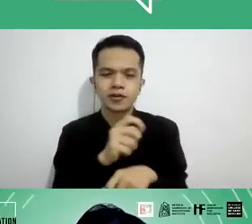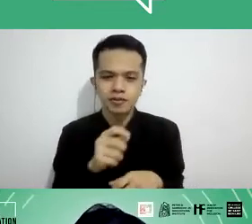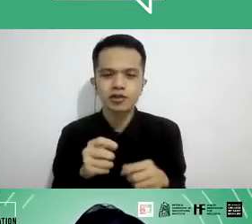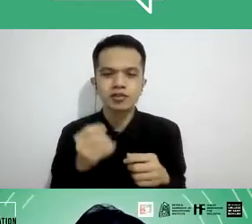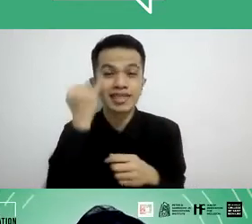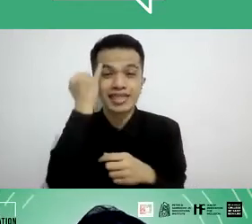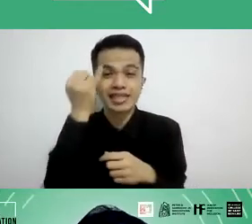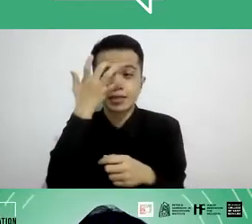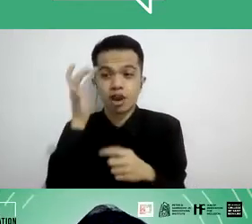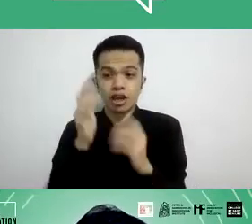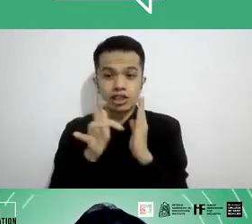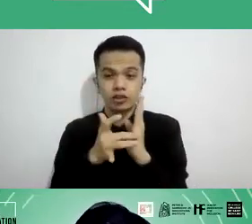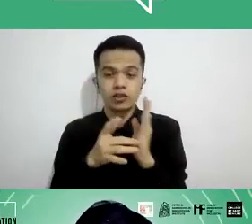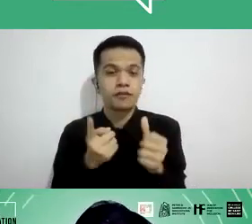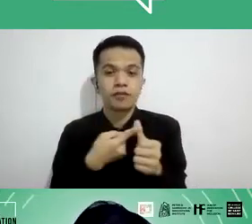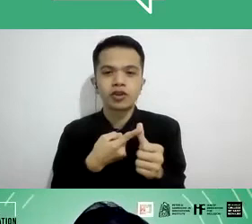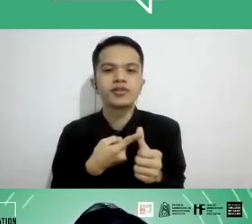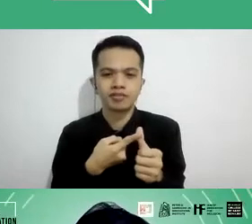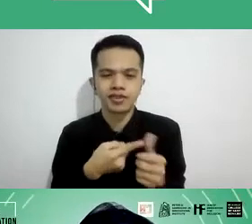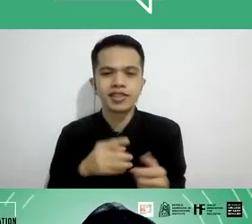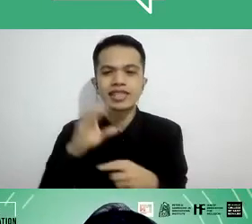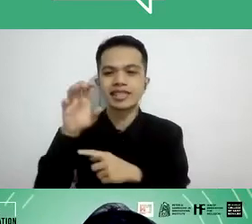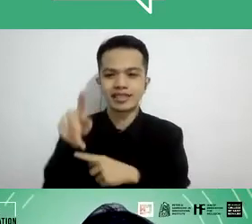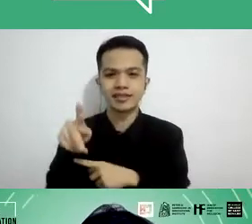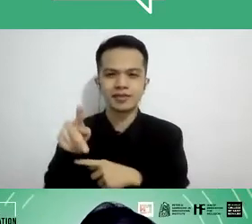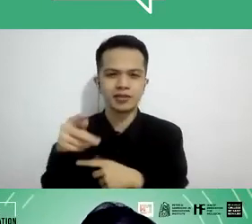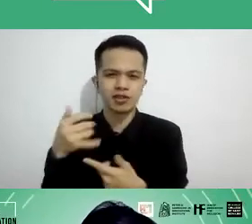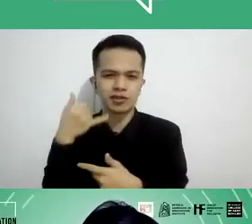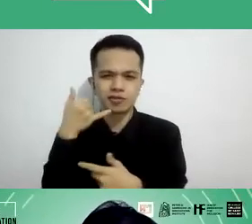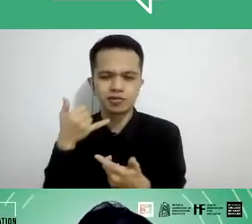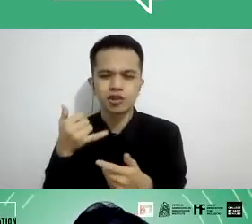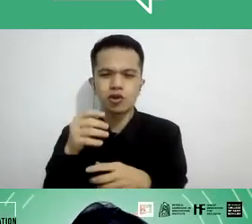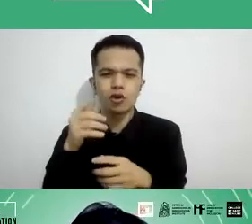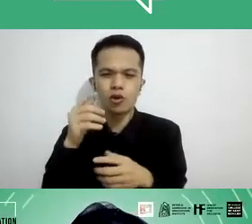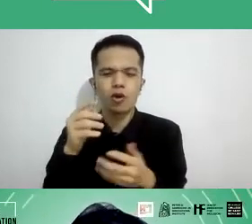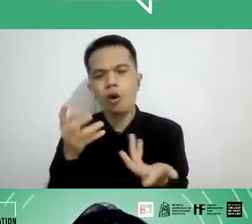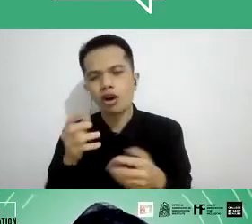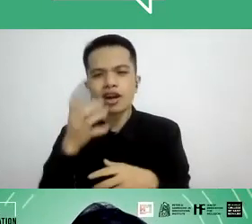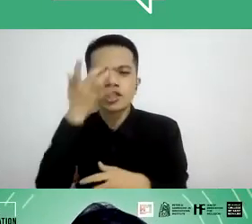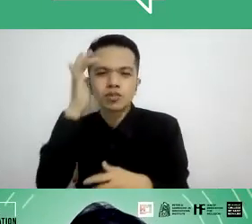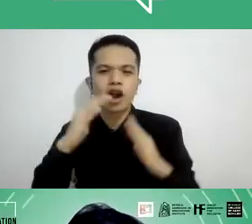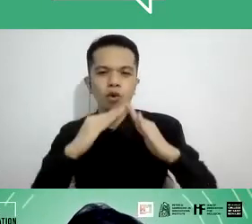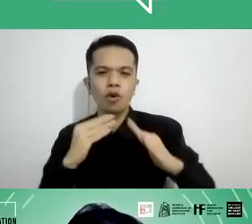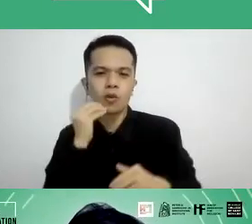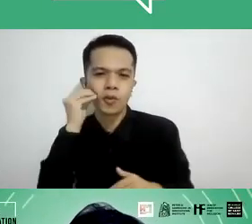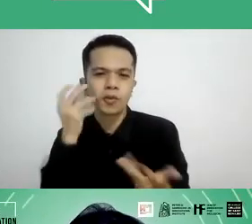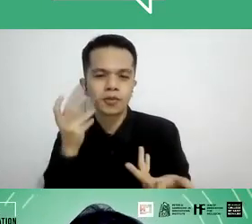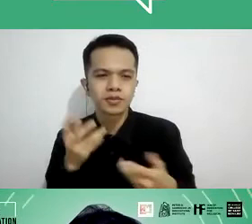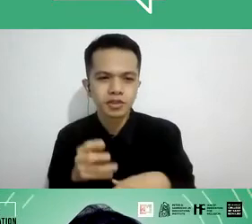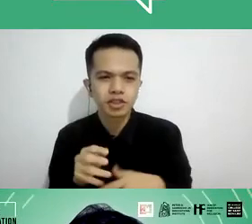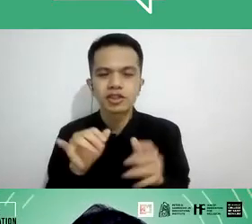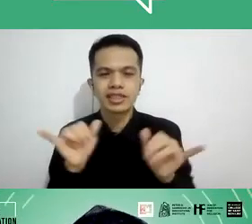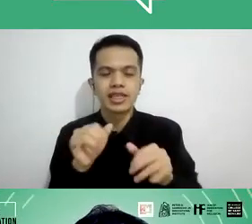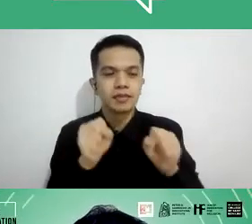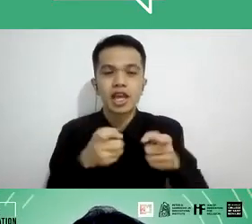of smart technology, the first one is a smart home. Everything about the home that you control. You can also